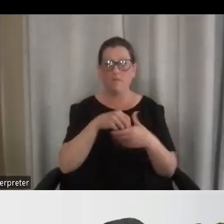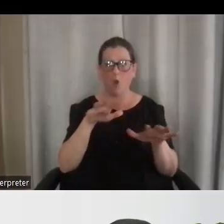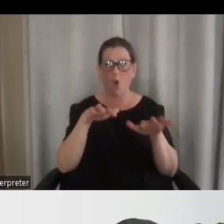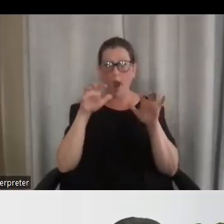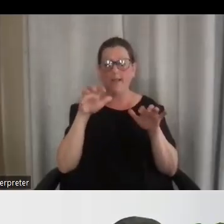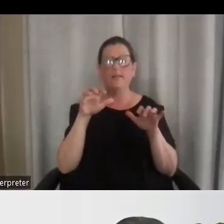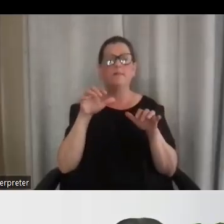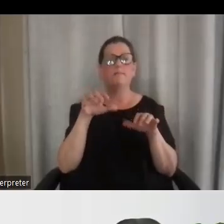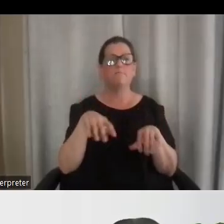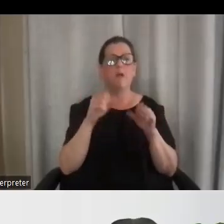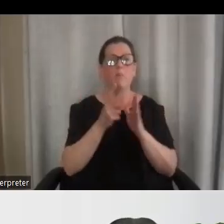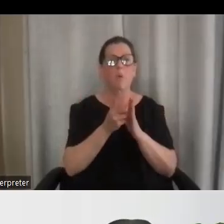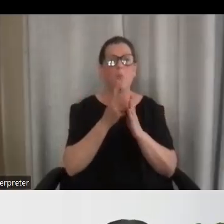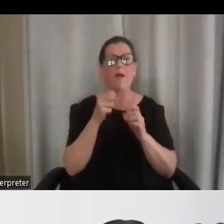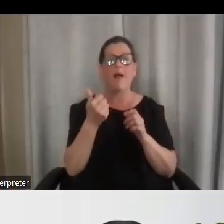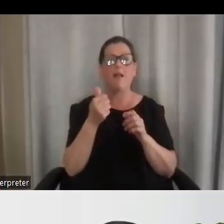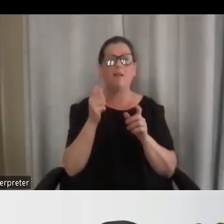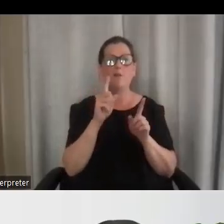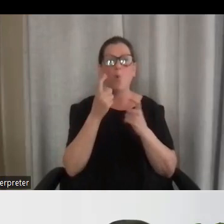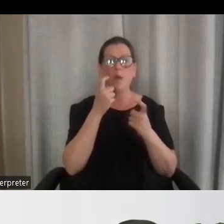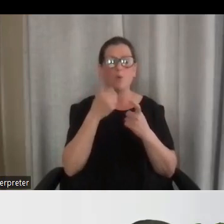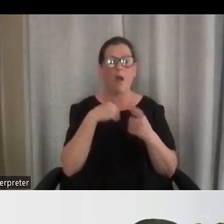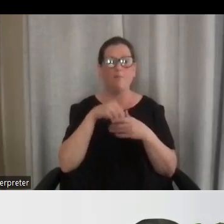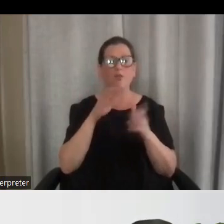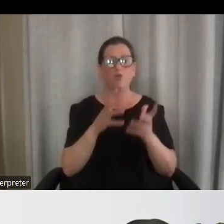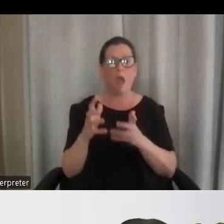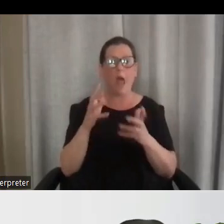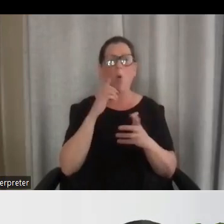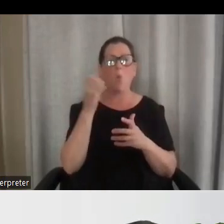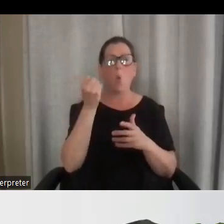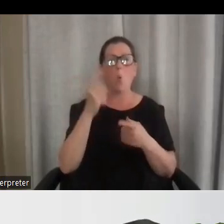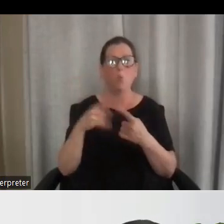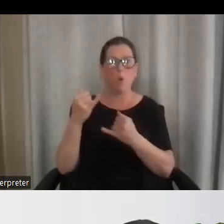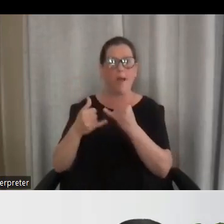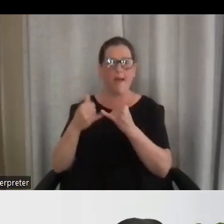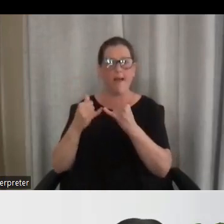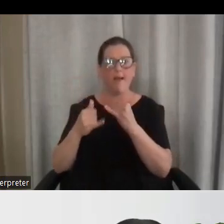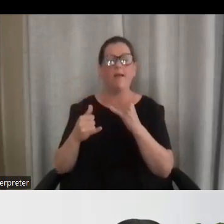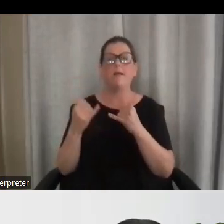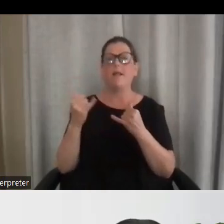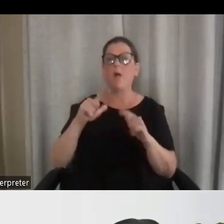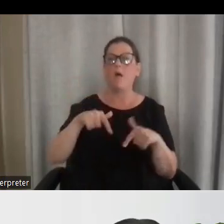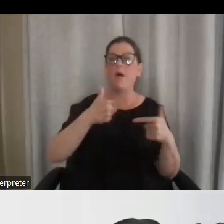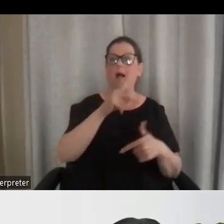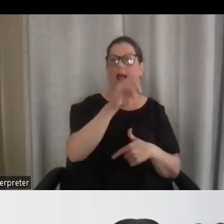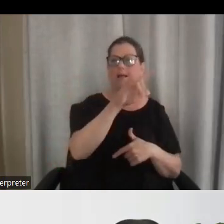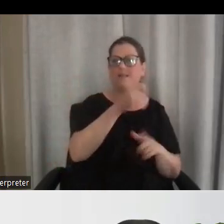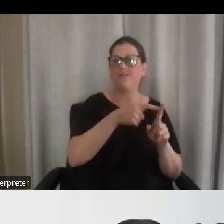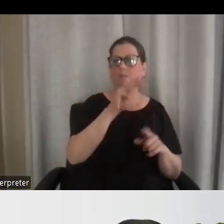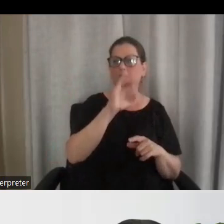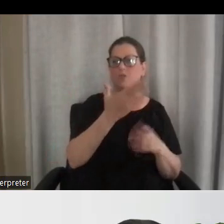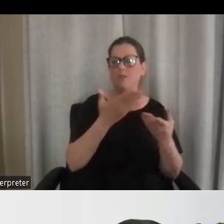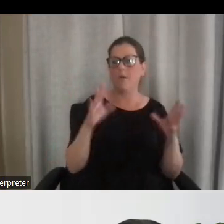any questions in the chat, and we'll save time for Q&A at the end. With that, I'll turn it over to Kelsey from the Michigan Public